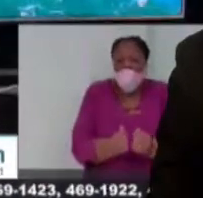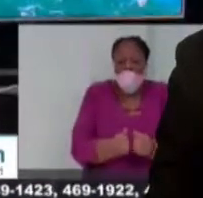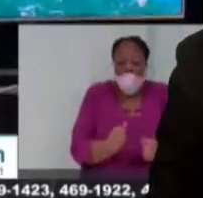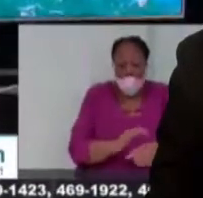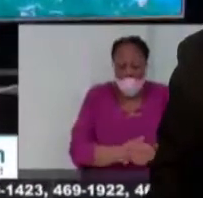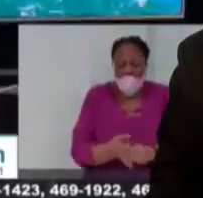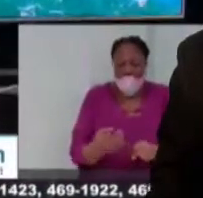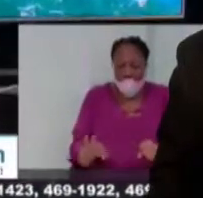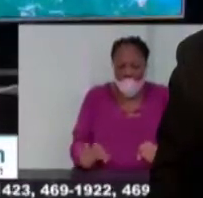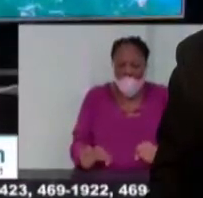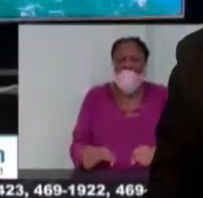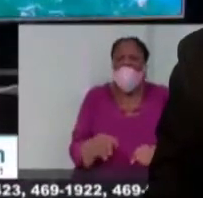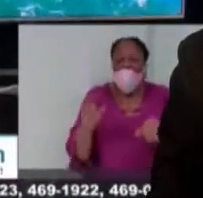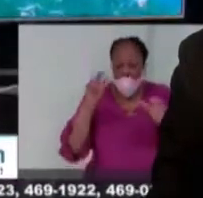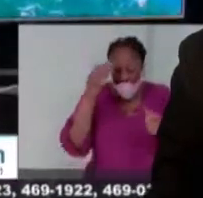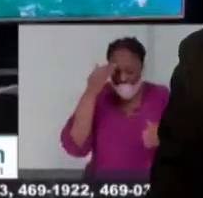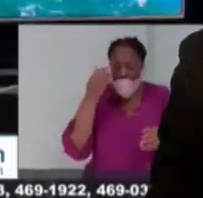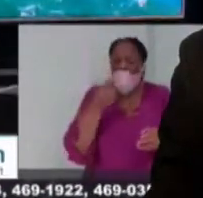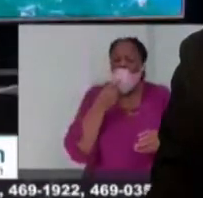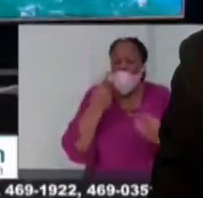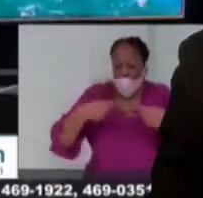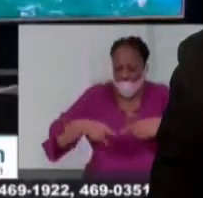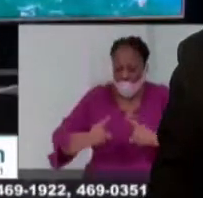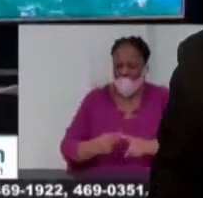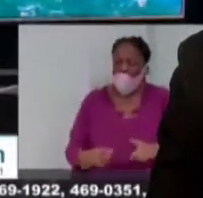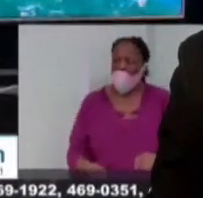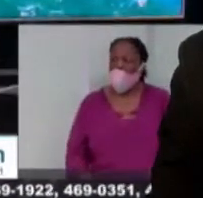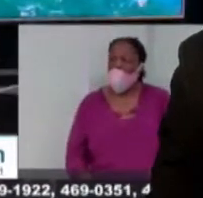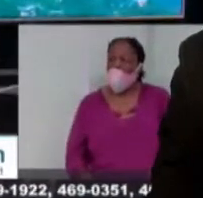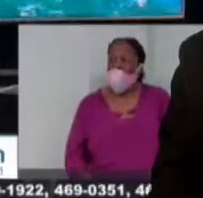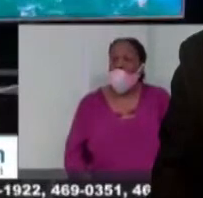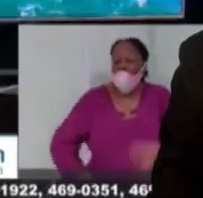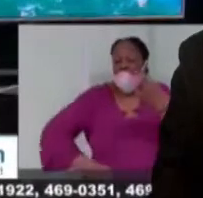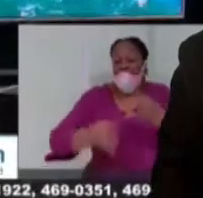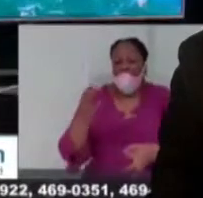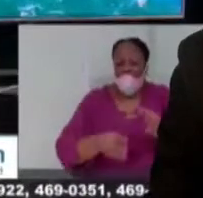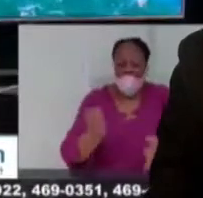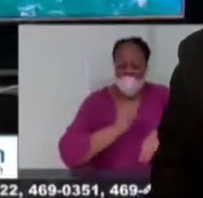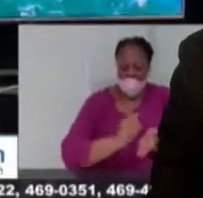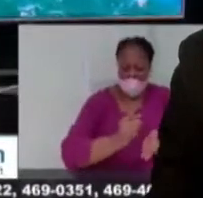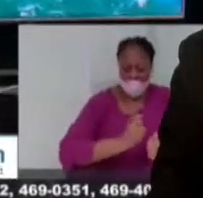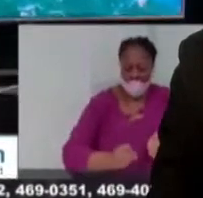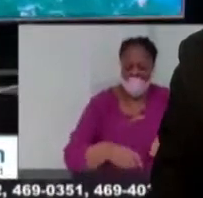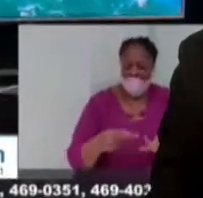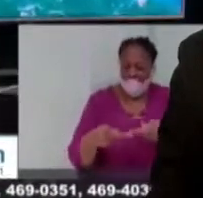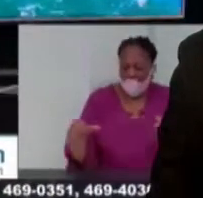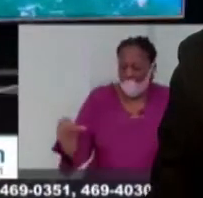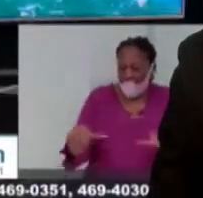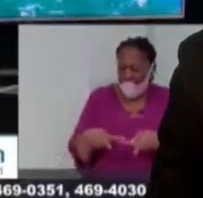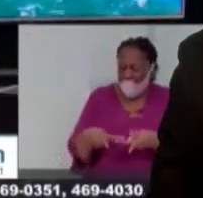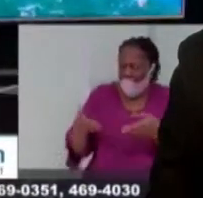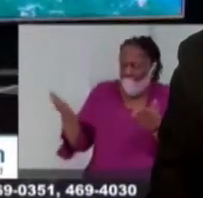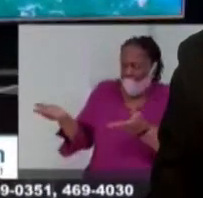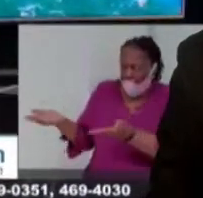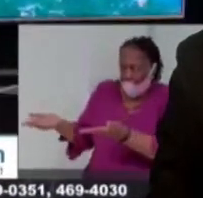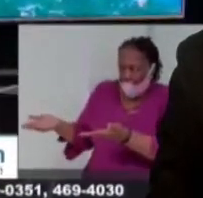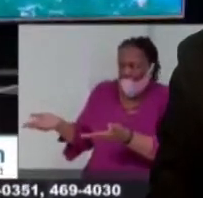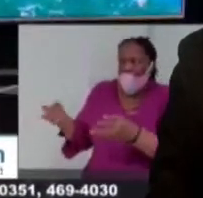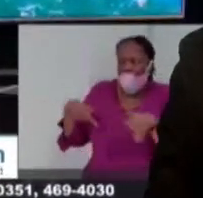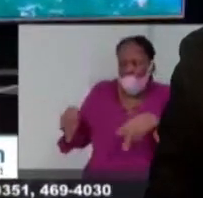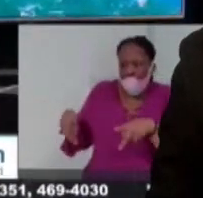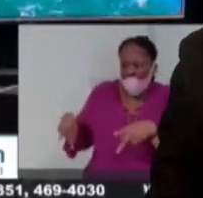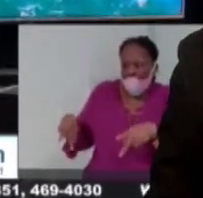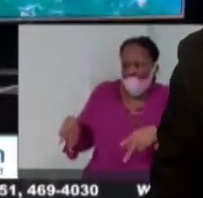in any facility or public place, a meeting of a fraternal society, private or social club, or civic organization or